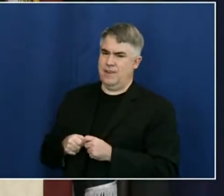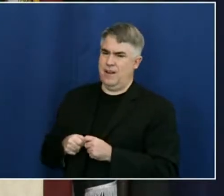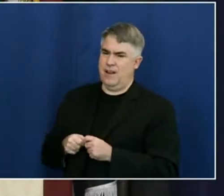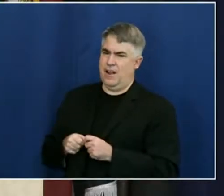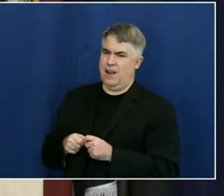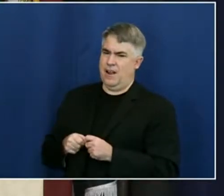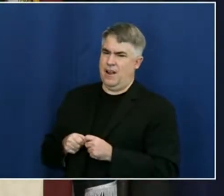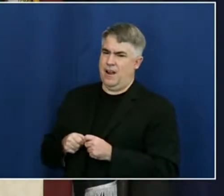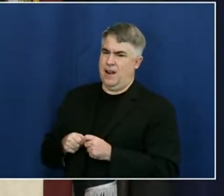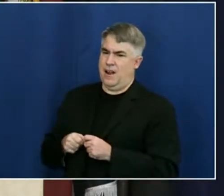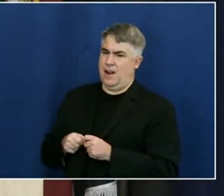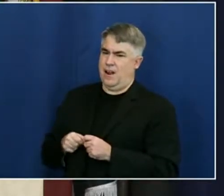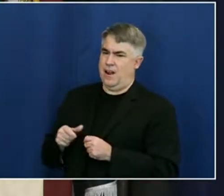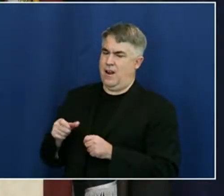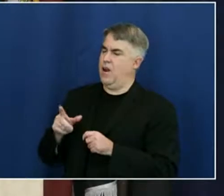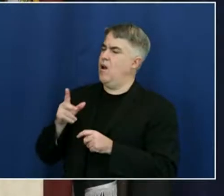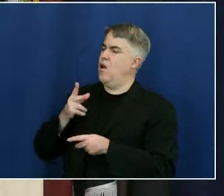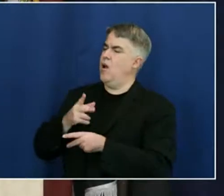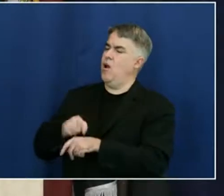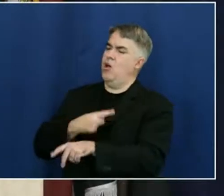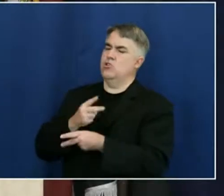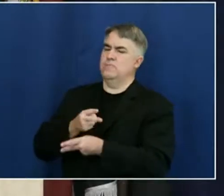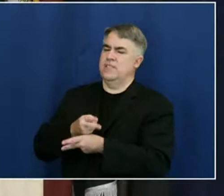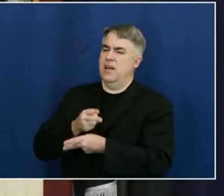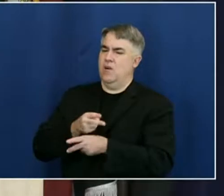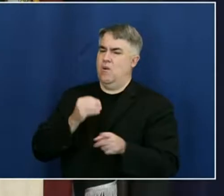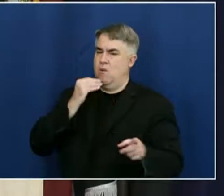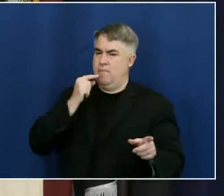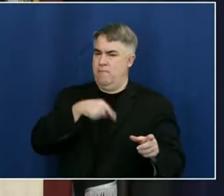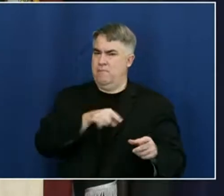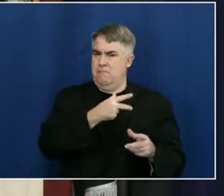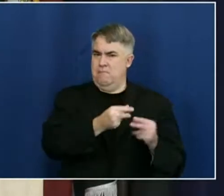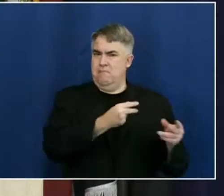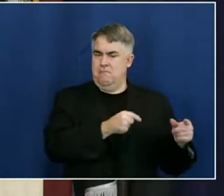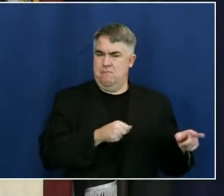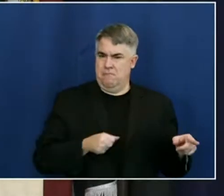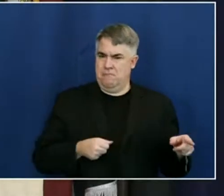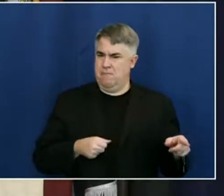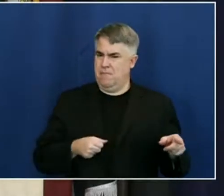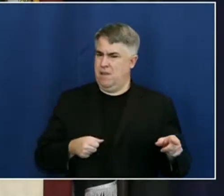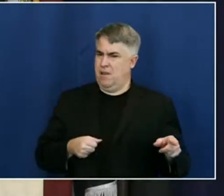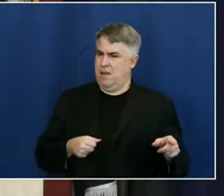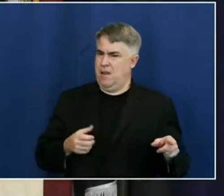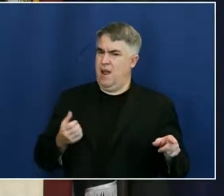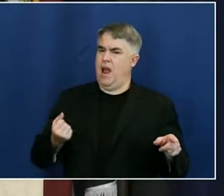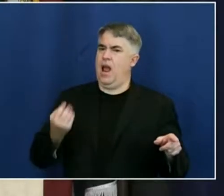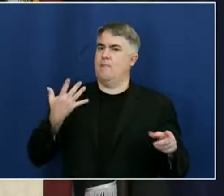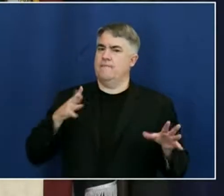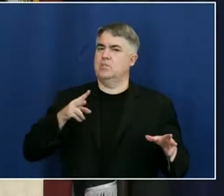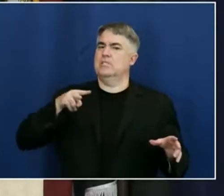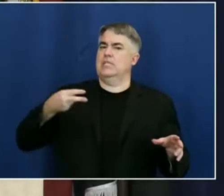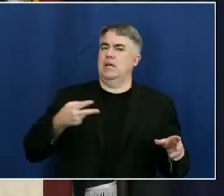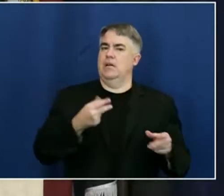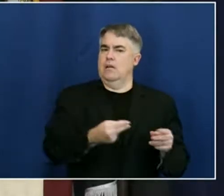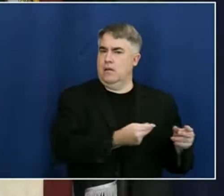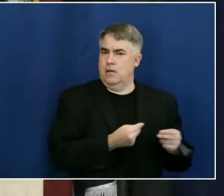the vaccine? How many have also received their second dose? Yeah, Lauren, out of our long-term care facilities,